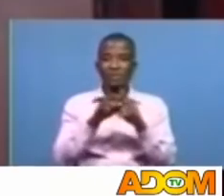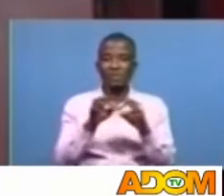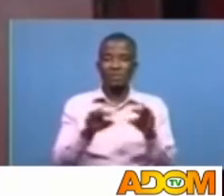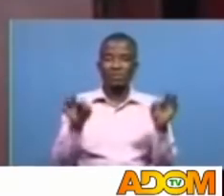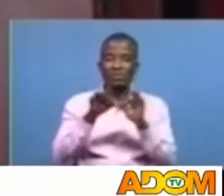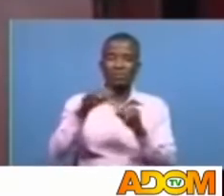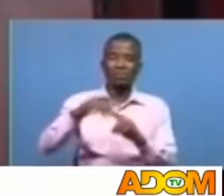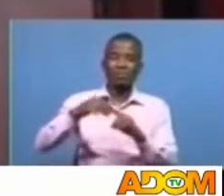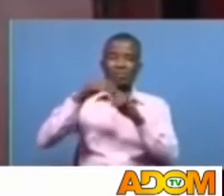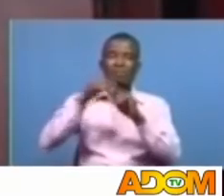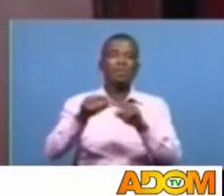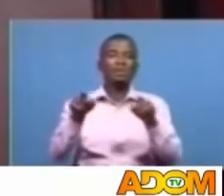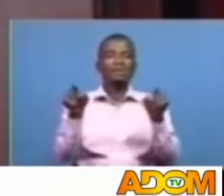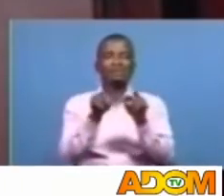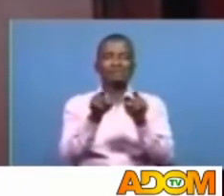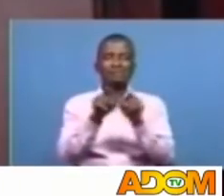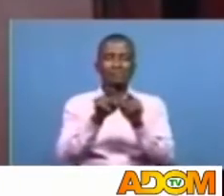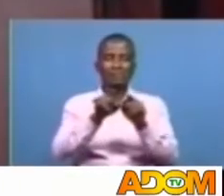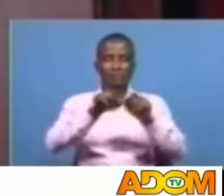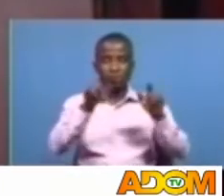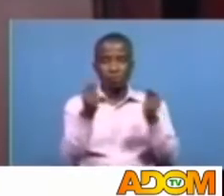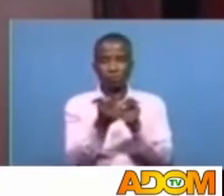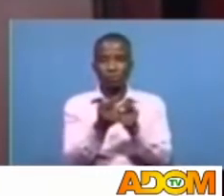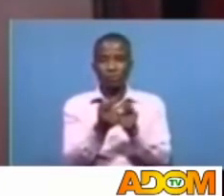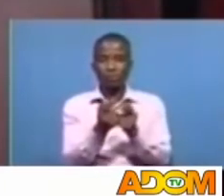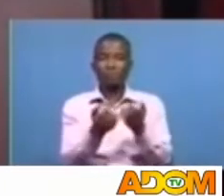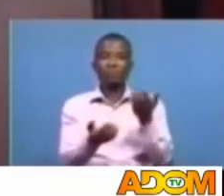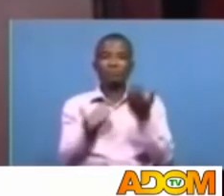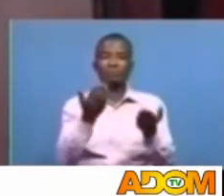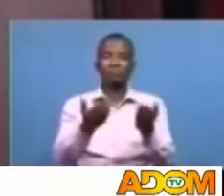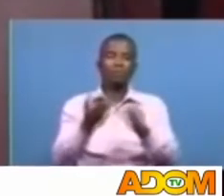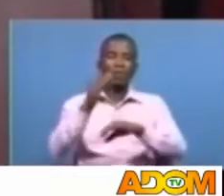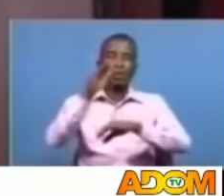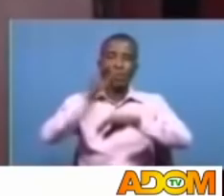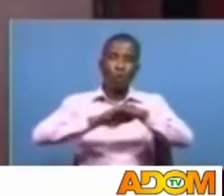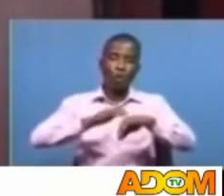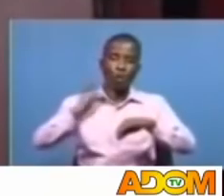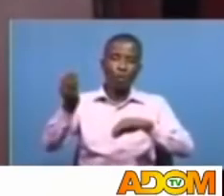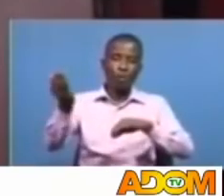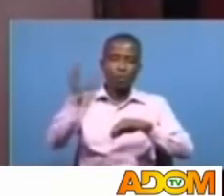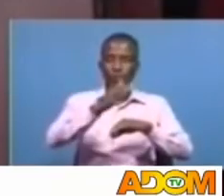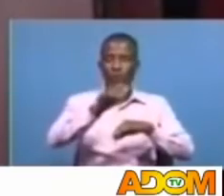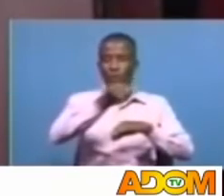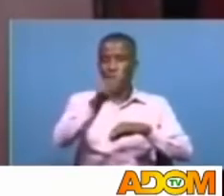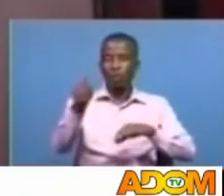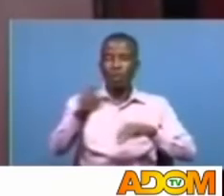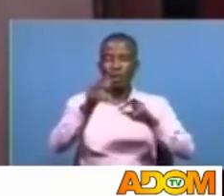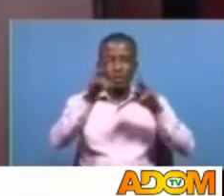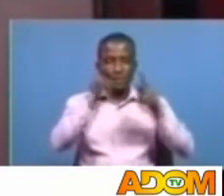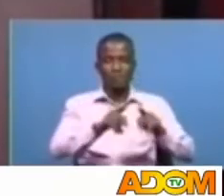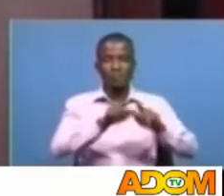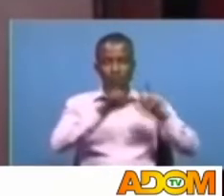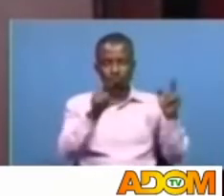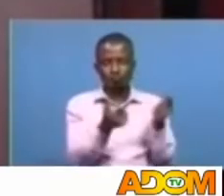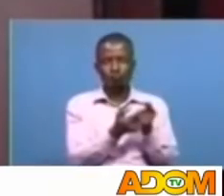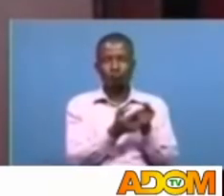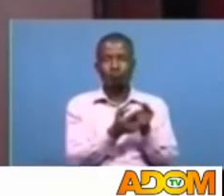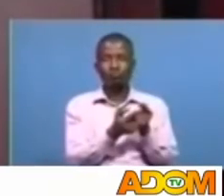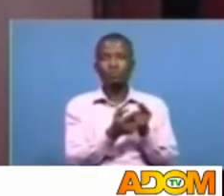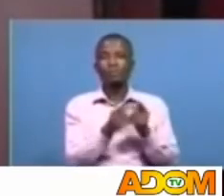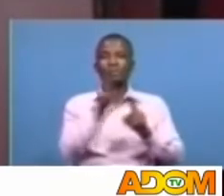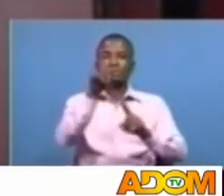same as a party may be called by any adverse party